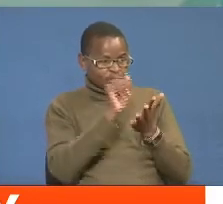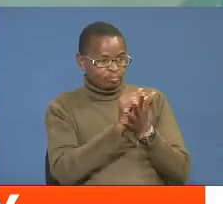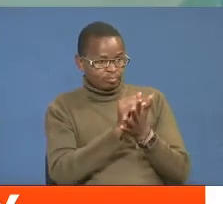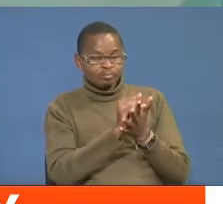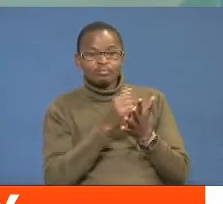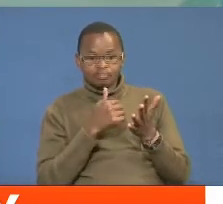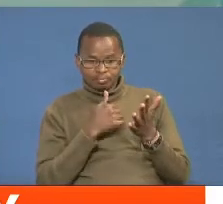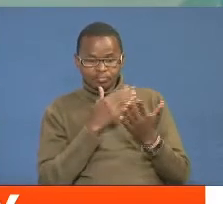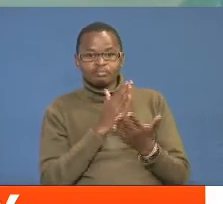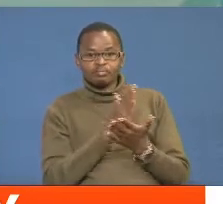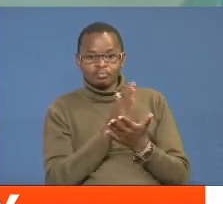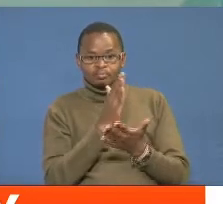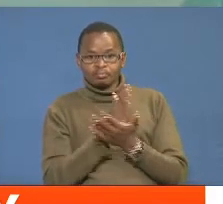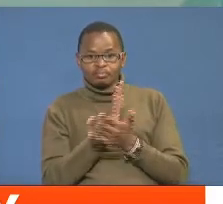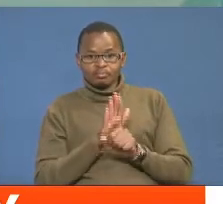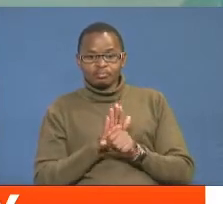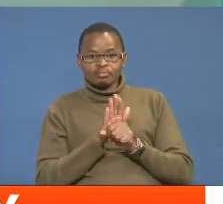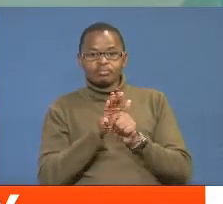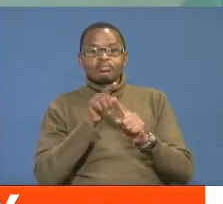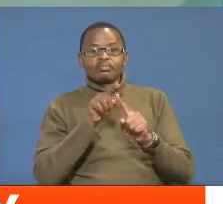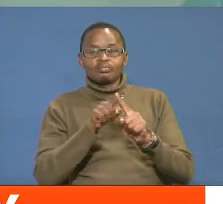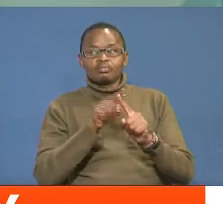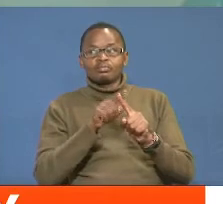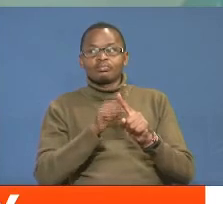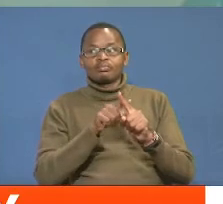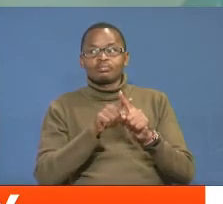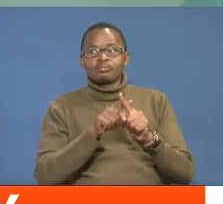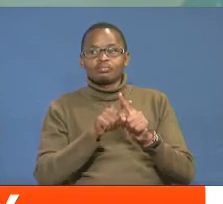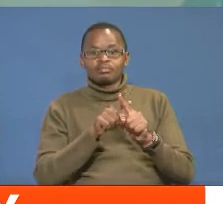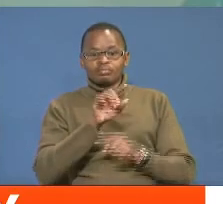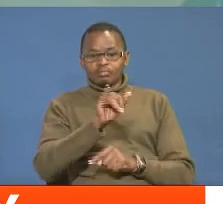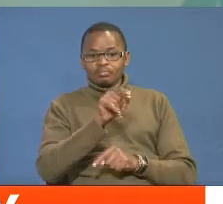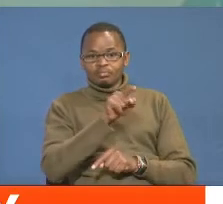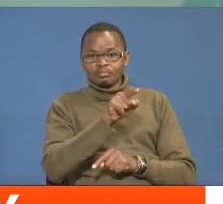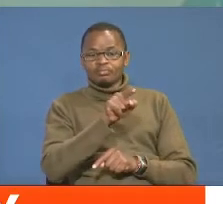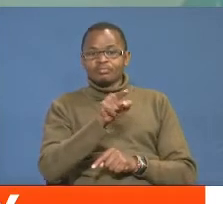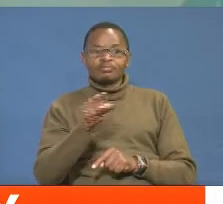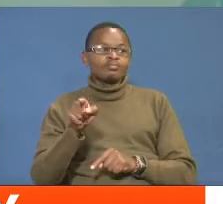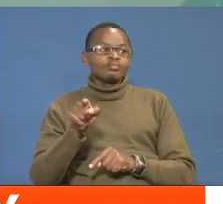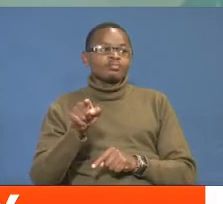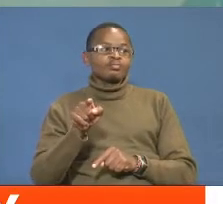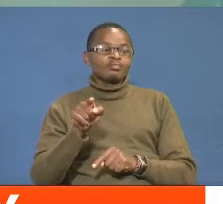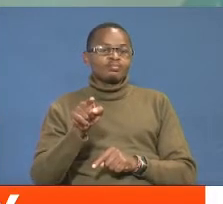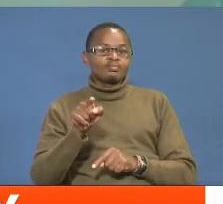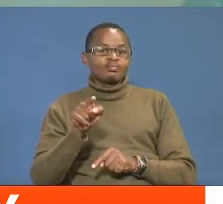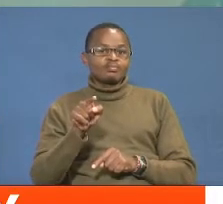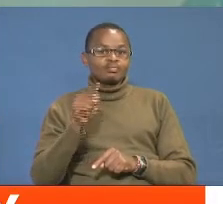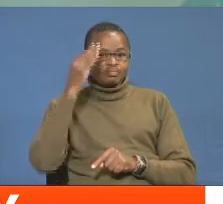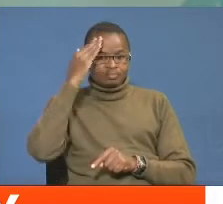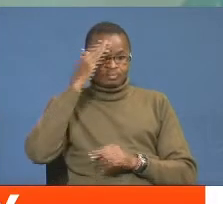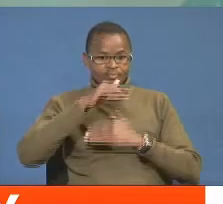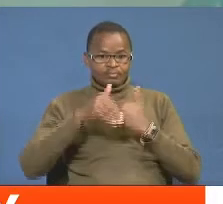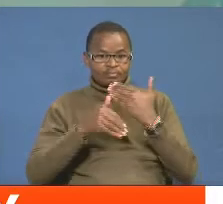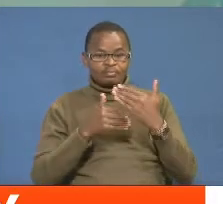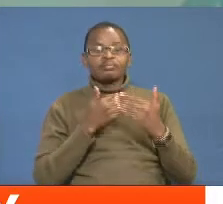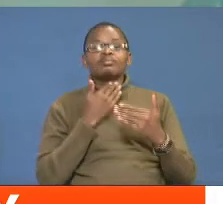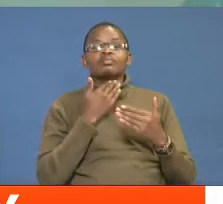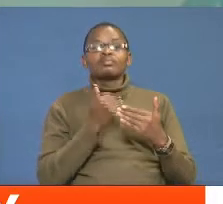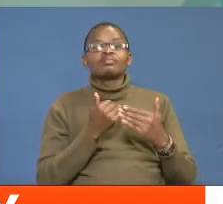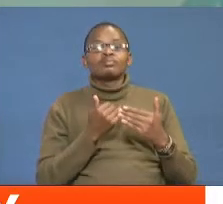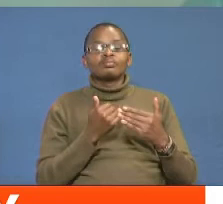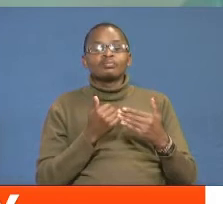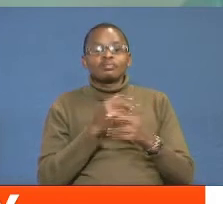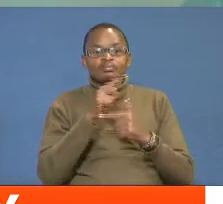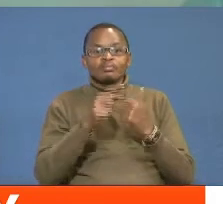I mean, we've been pushed to the brim by this pandemic. You know, everybody needs that